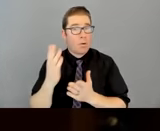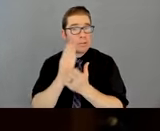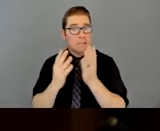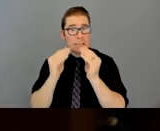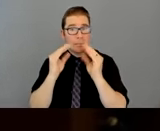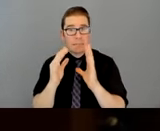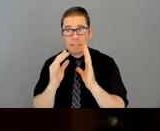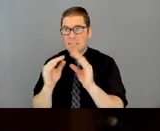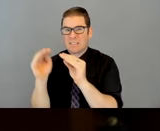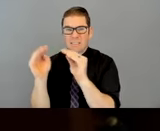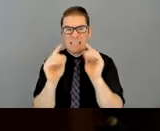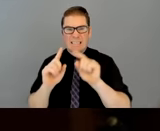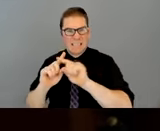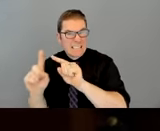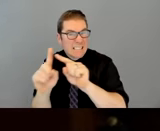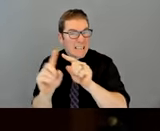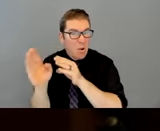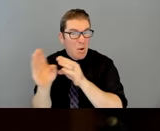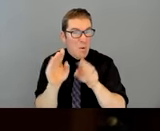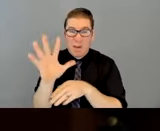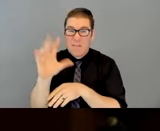different ways, it's hard for a